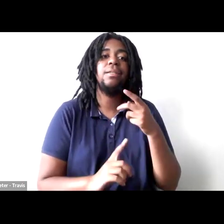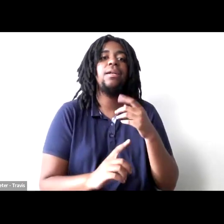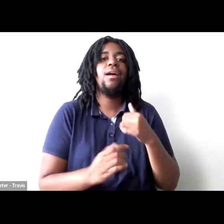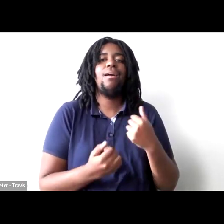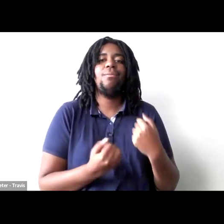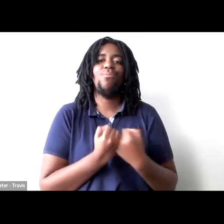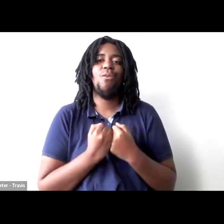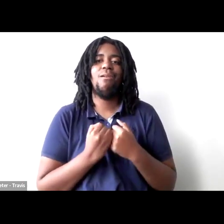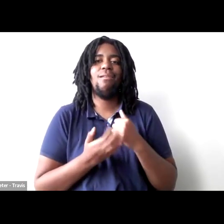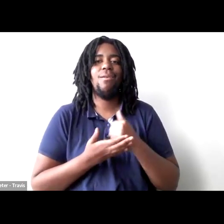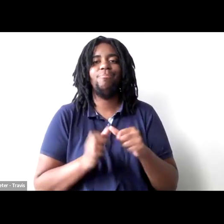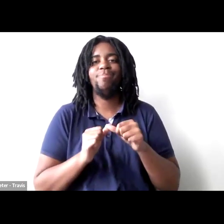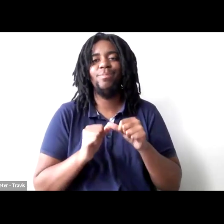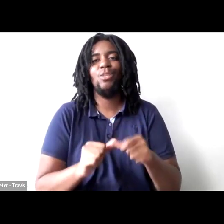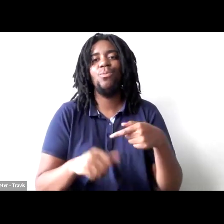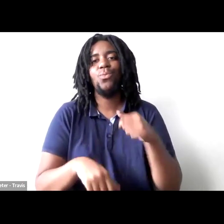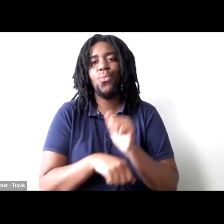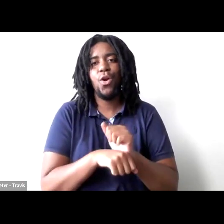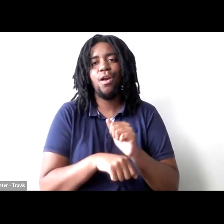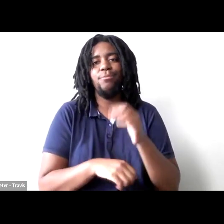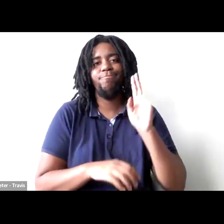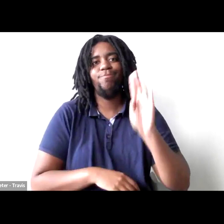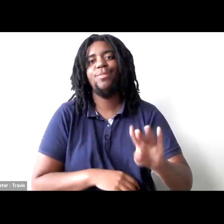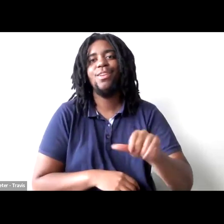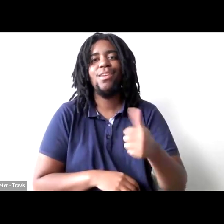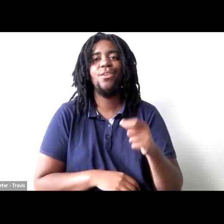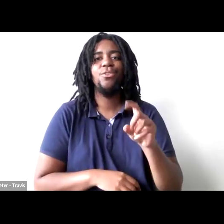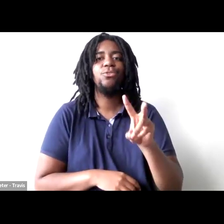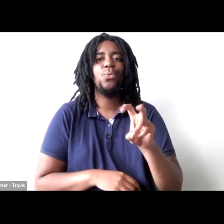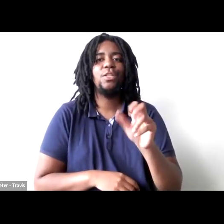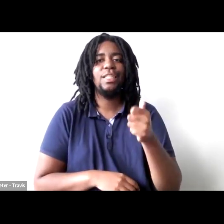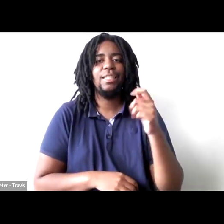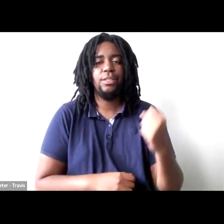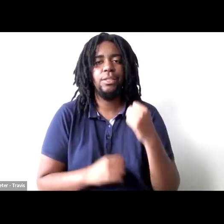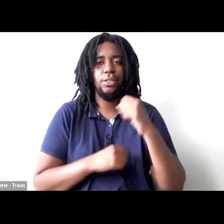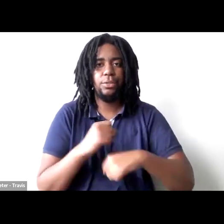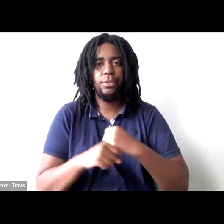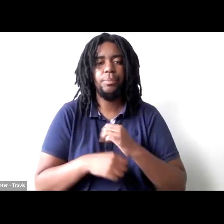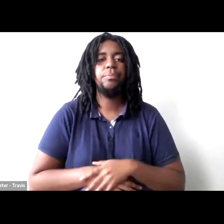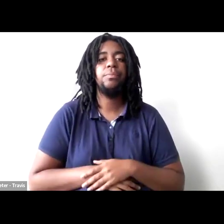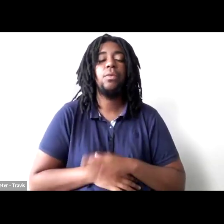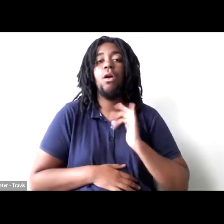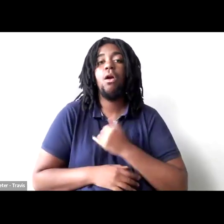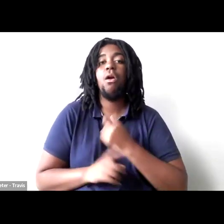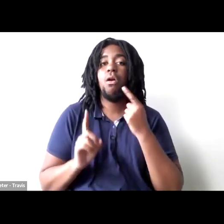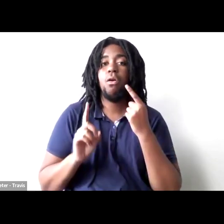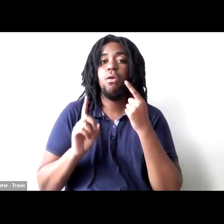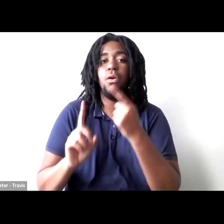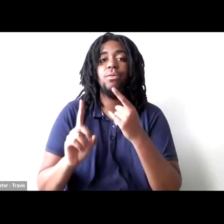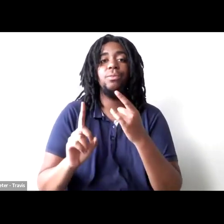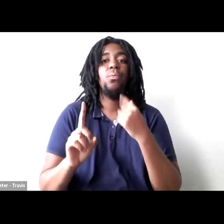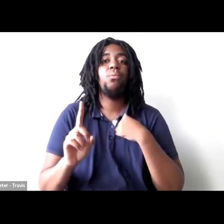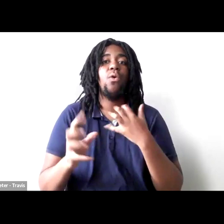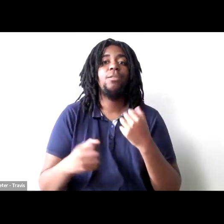210 years. The Peale's mission is about amplifying and sharing the voices and stories that too often have been overlooked